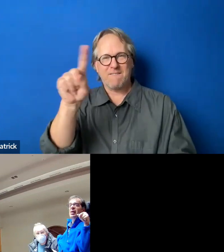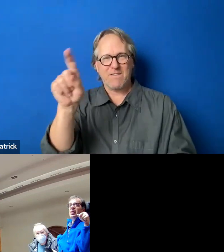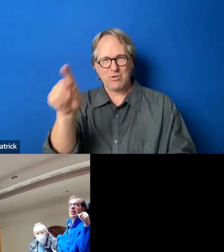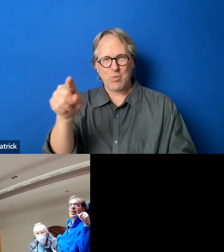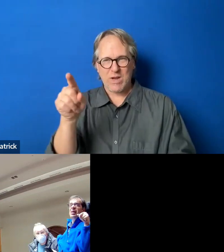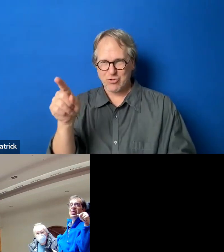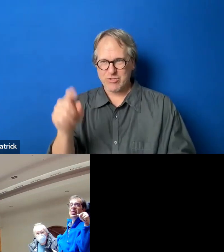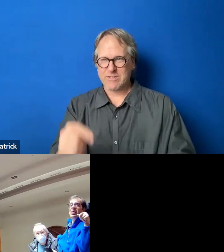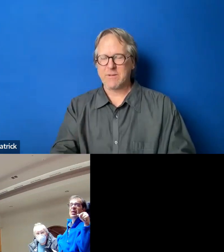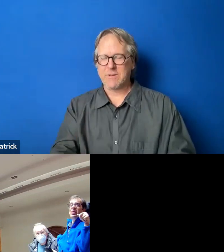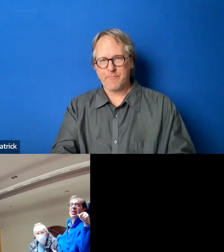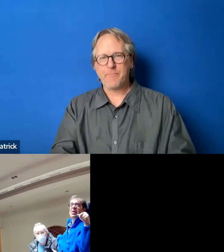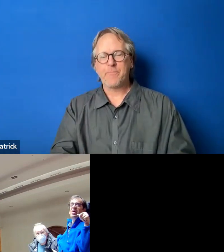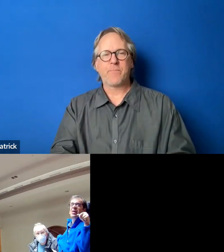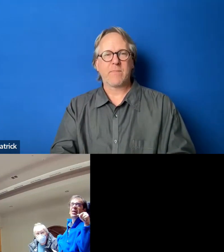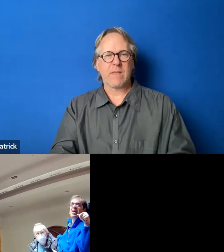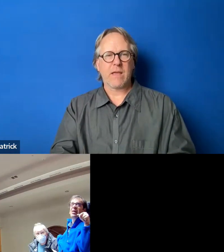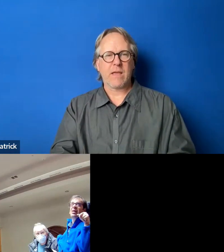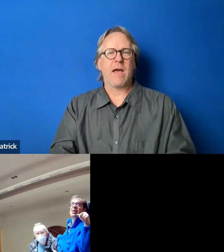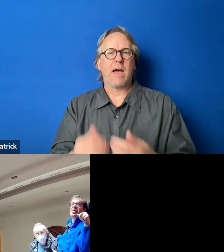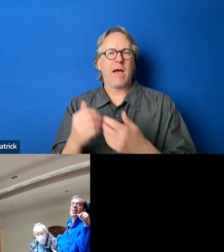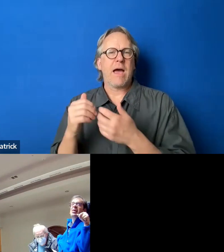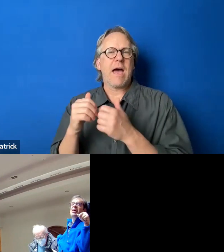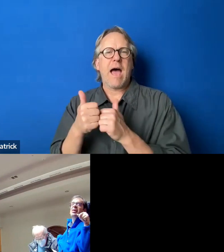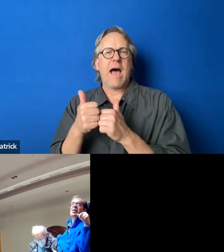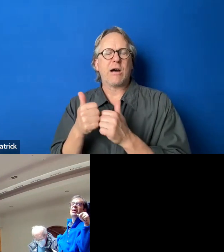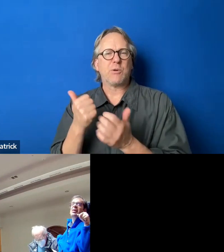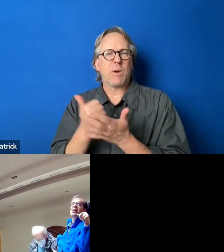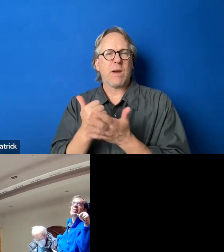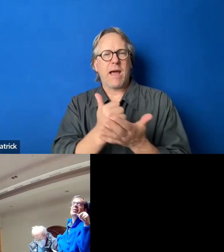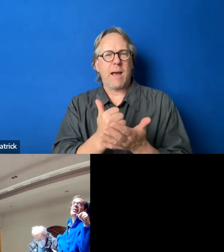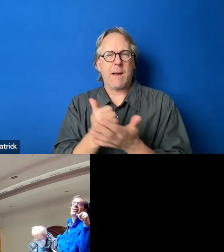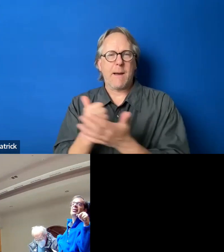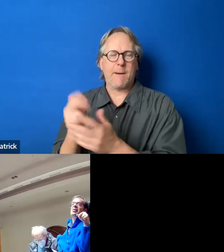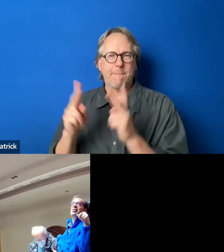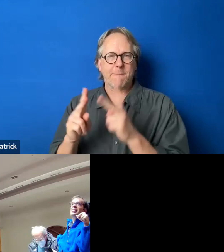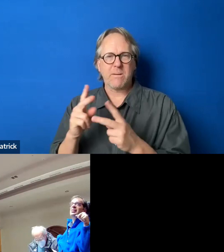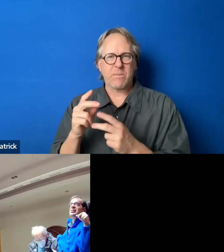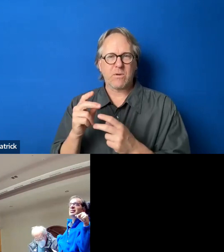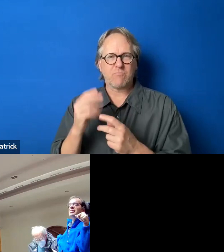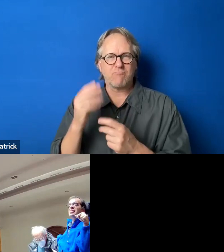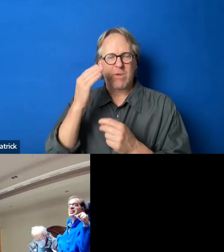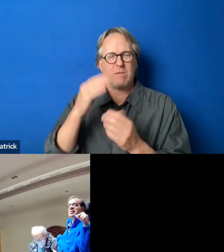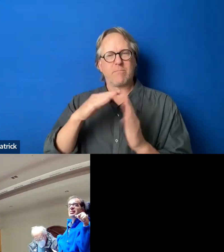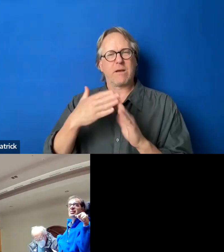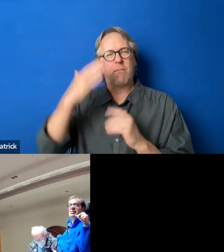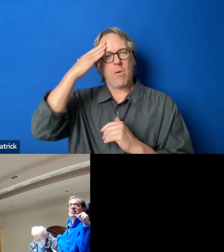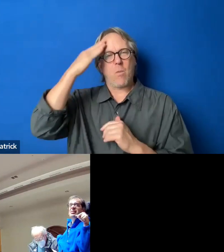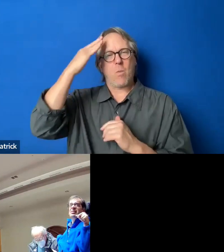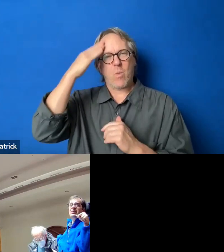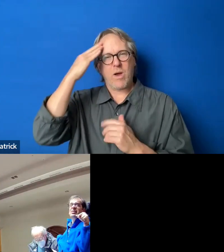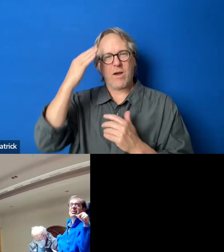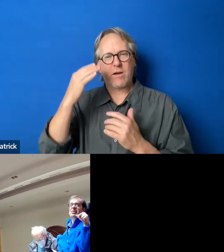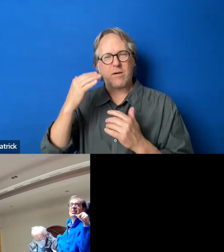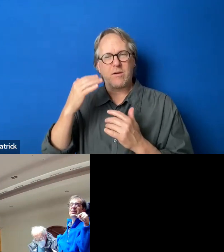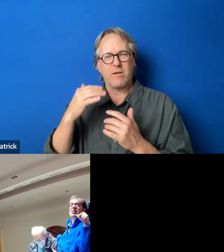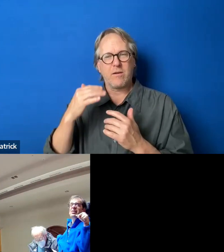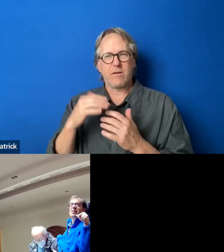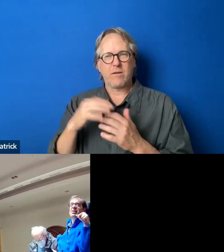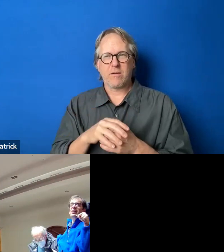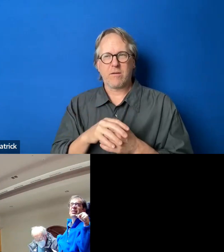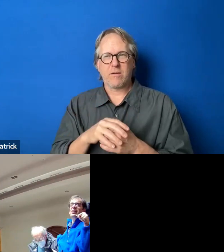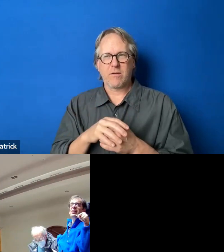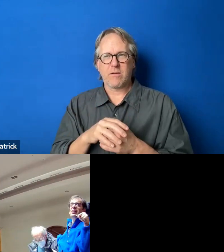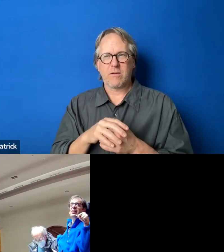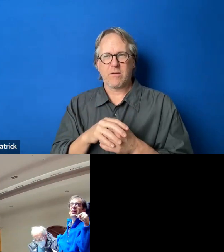is, how can we help people become aware of assumption that, quote, standard base model